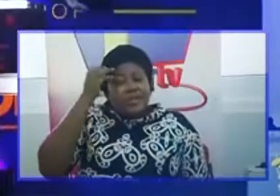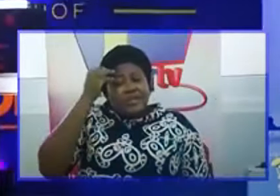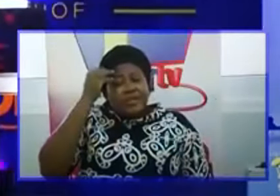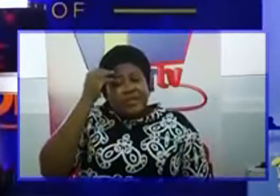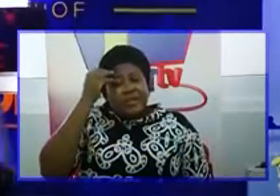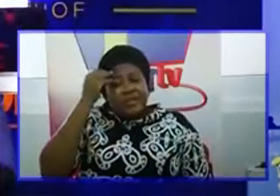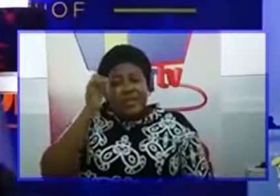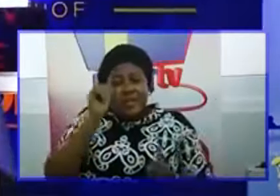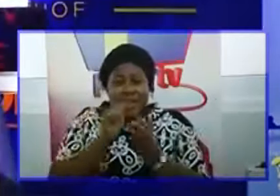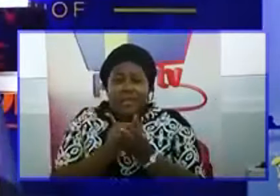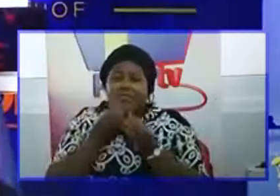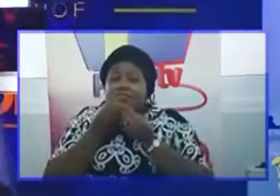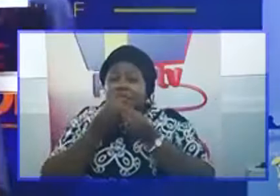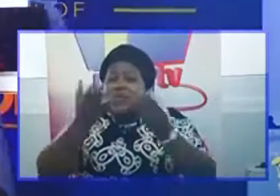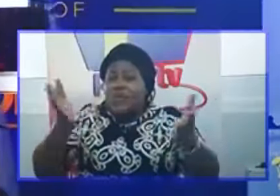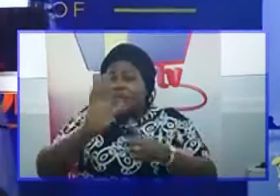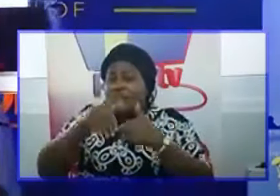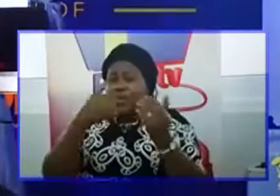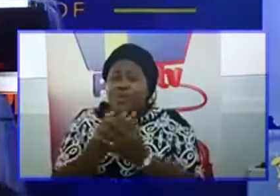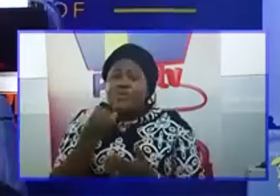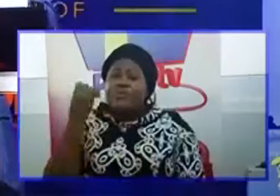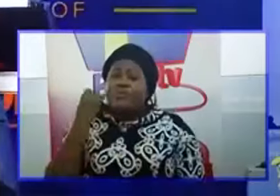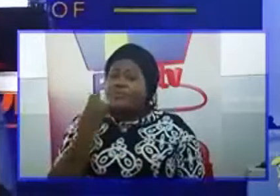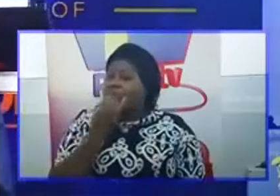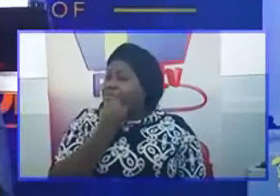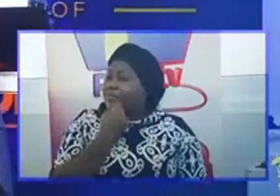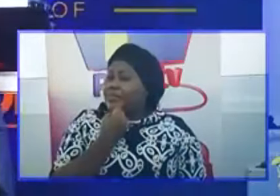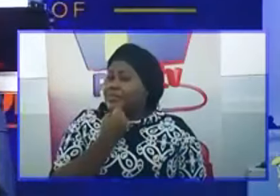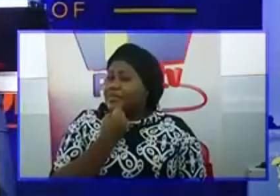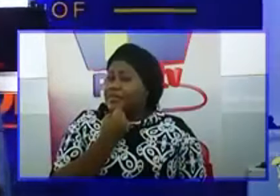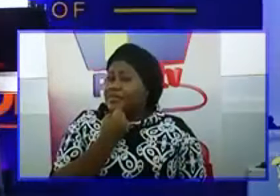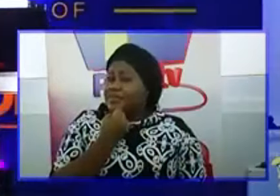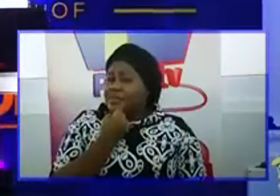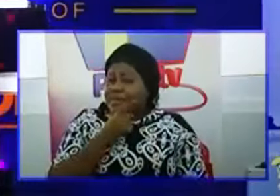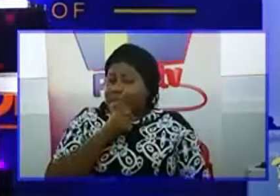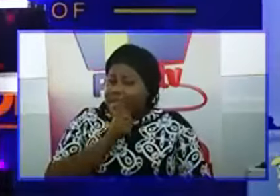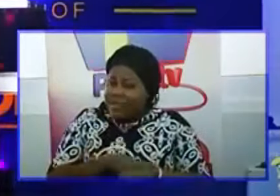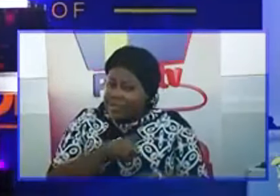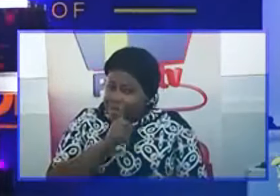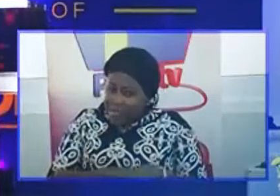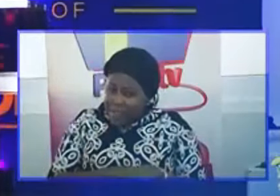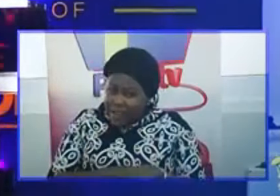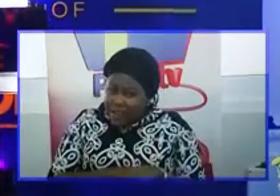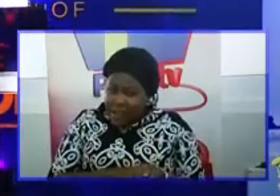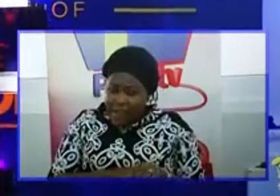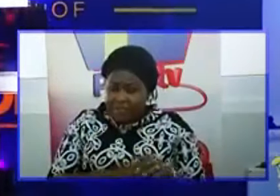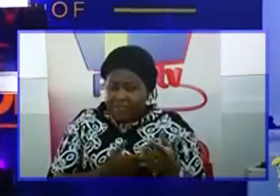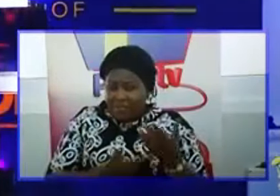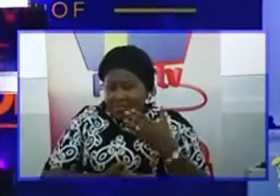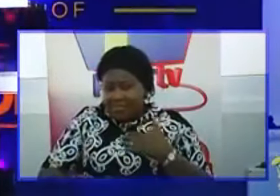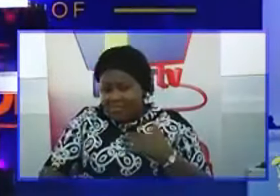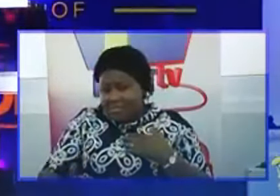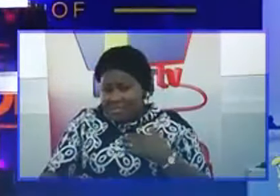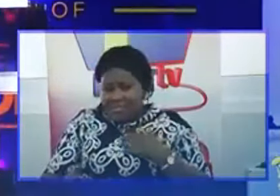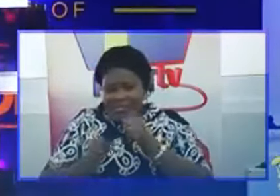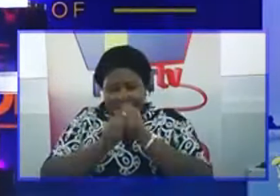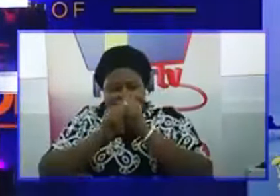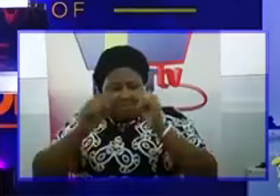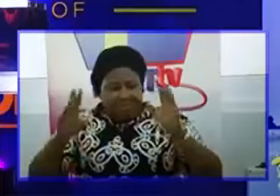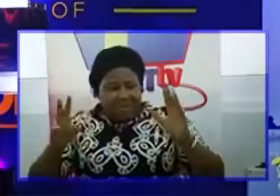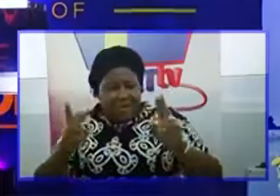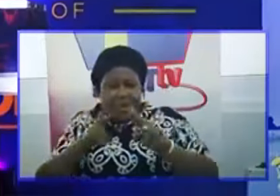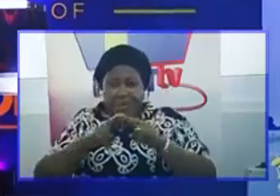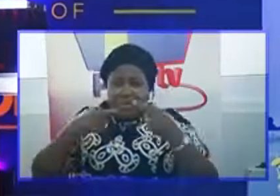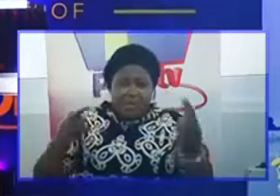came to all Israel. By the time he was born, the Bible said the word of God was rare. There was no revelation. But now, before he